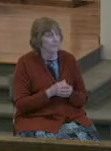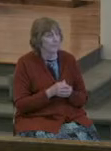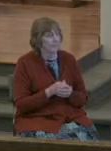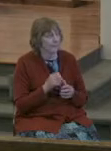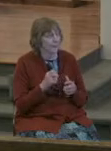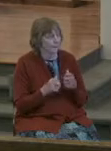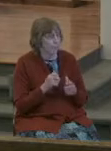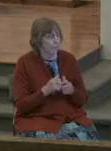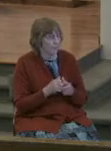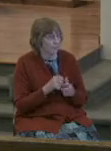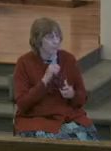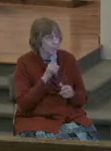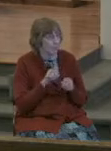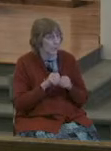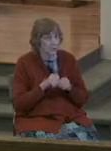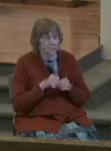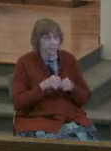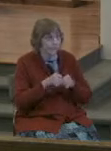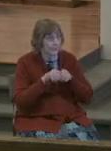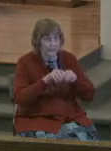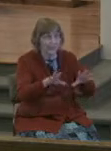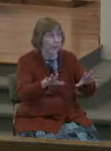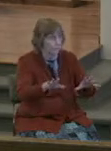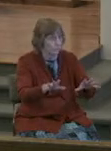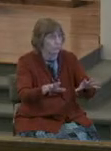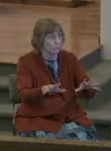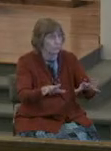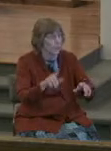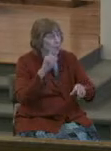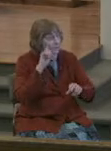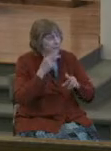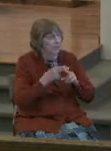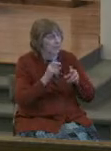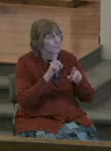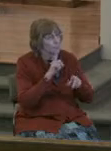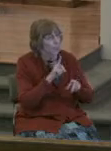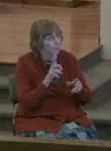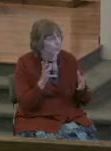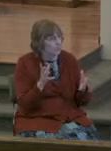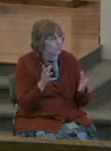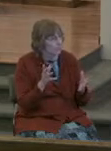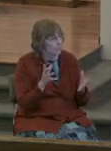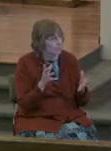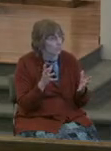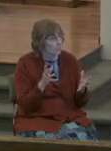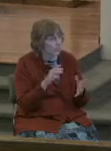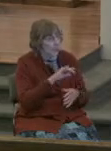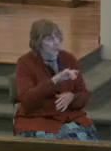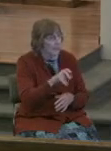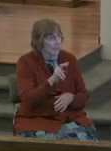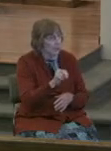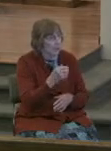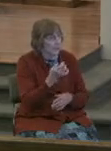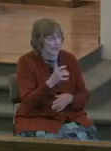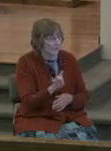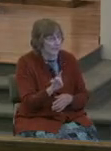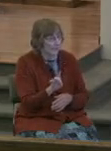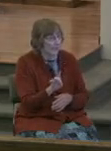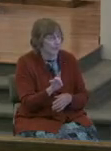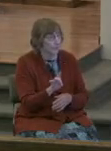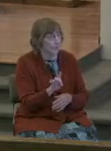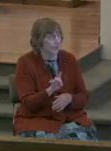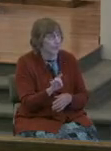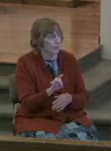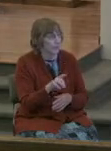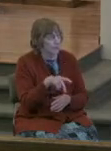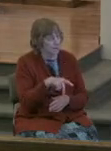is the truth's not getting out there. When we think about the truth, in John chapter 18,